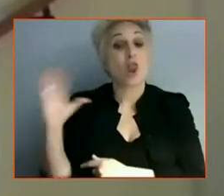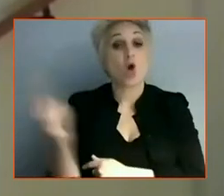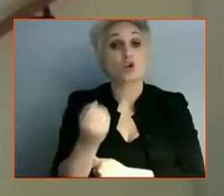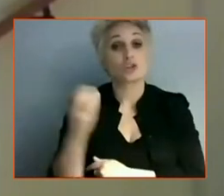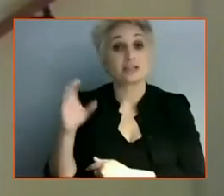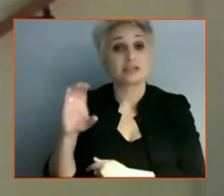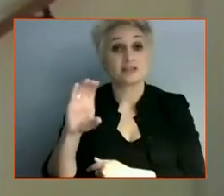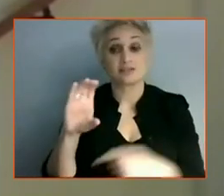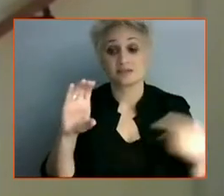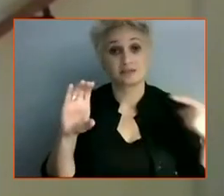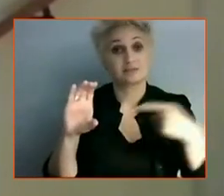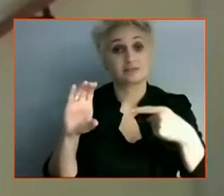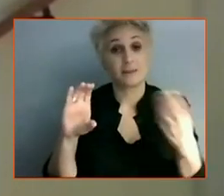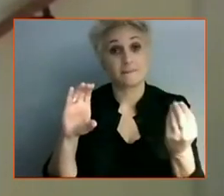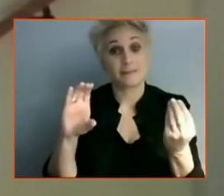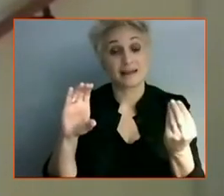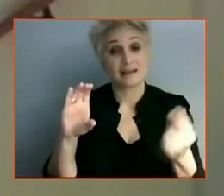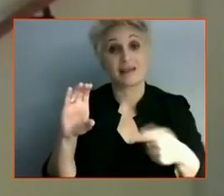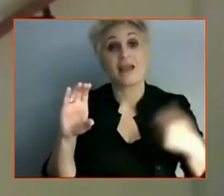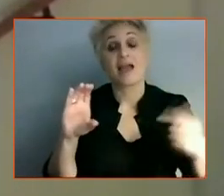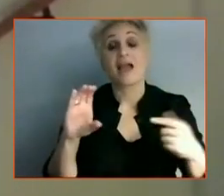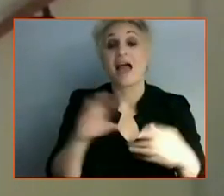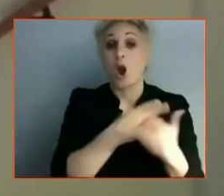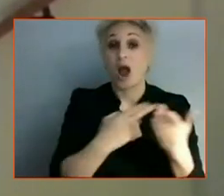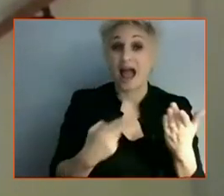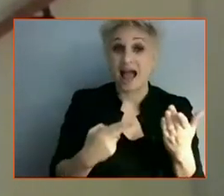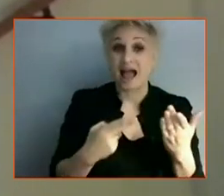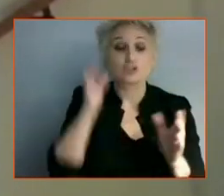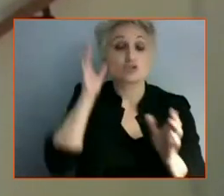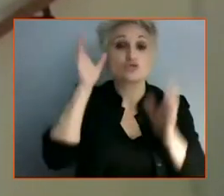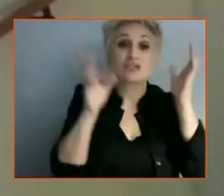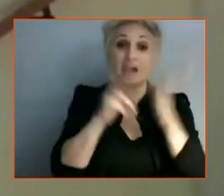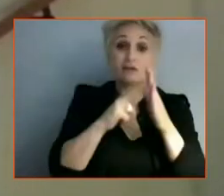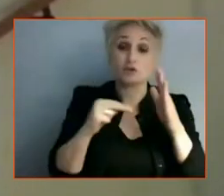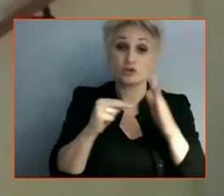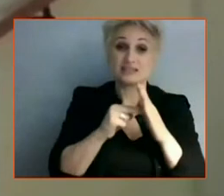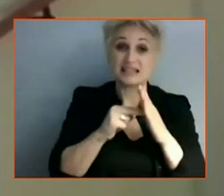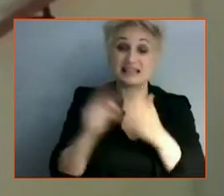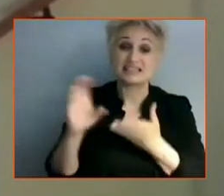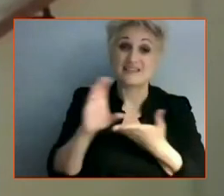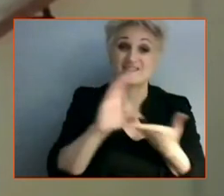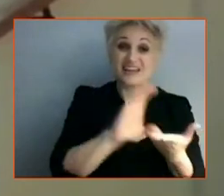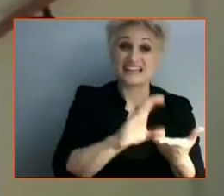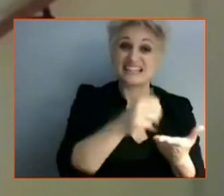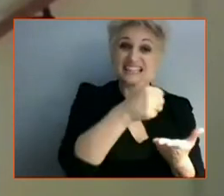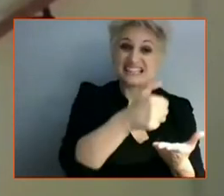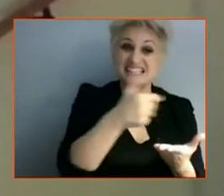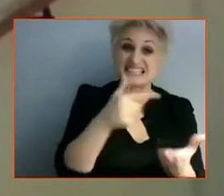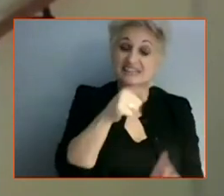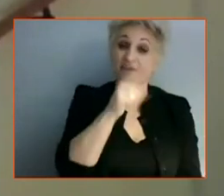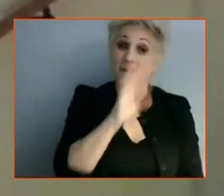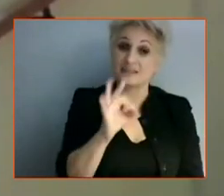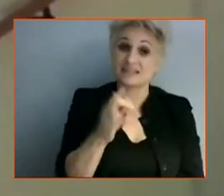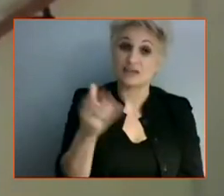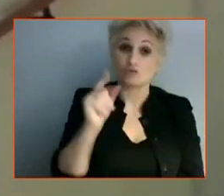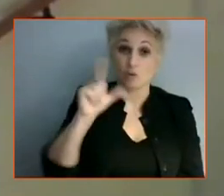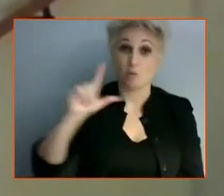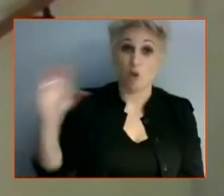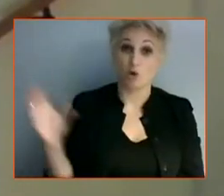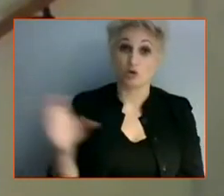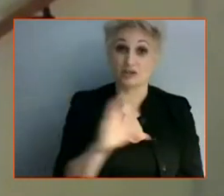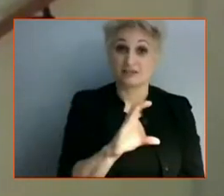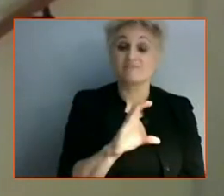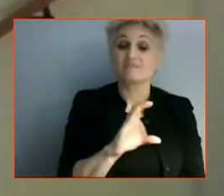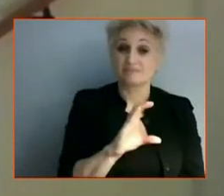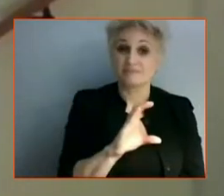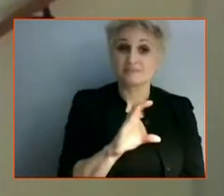are heavily reliant on. Creative New Zealand's funding, I believe, is 67% from lotteries.